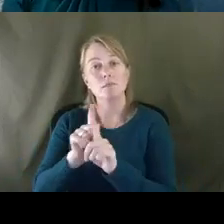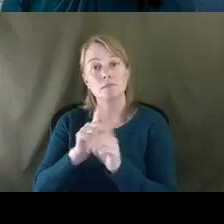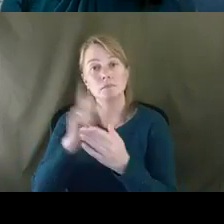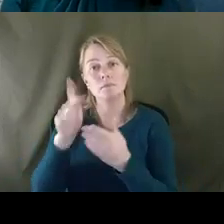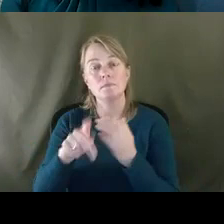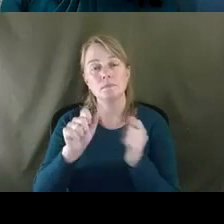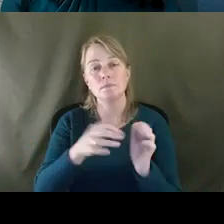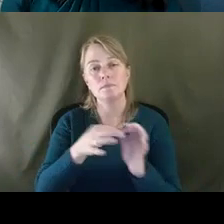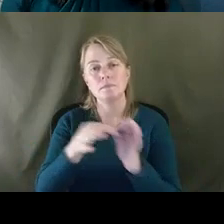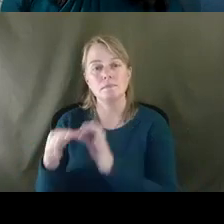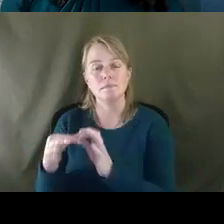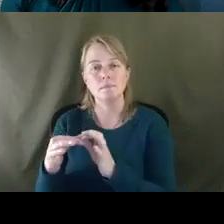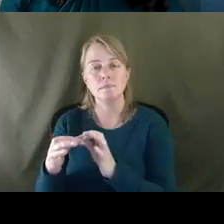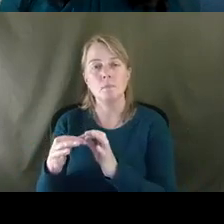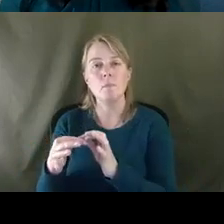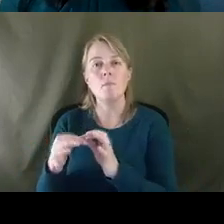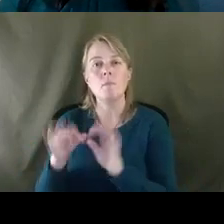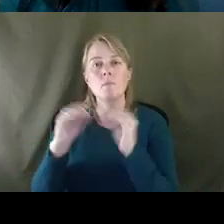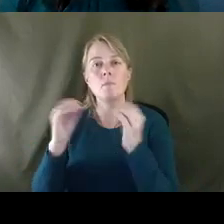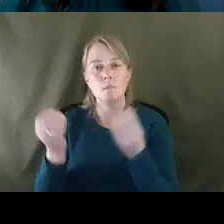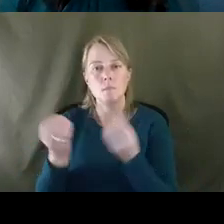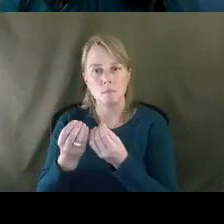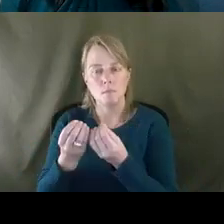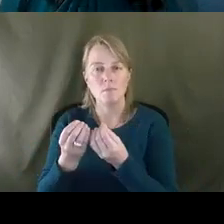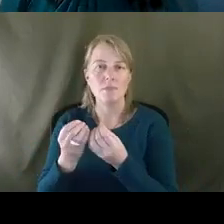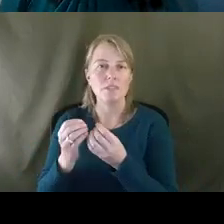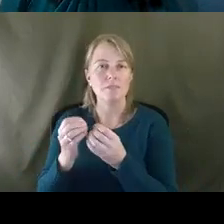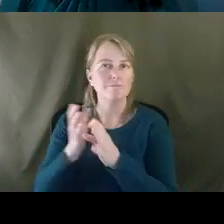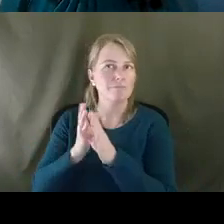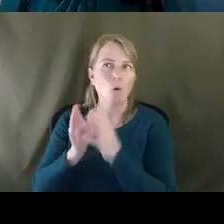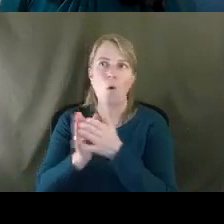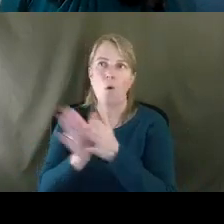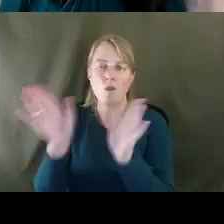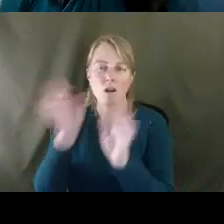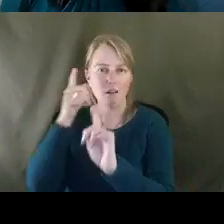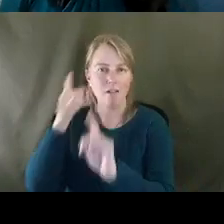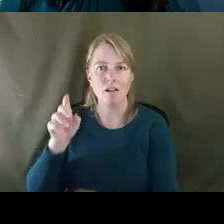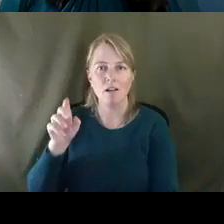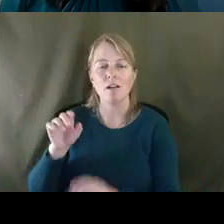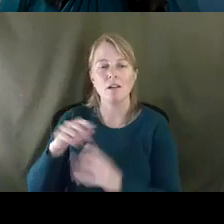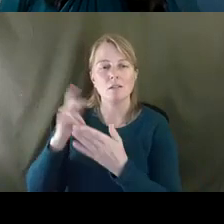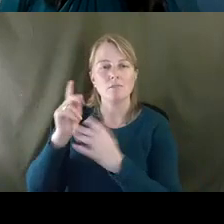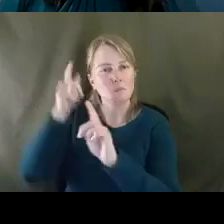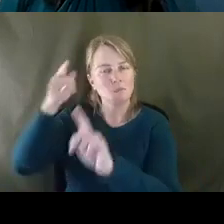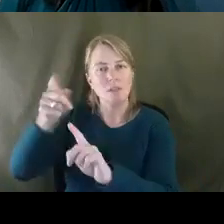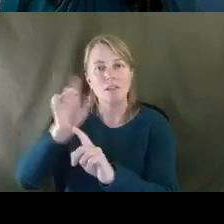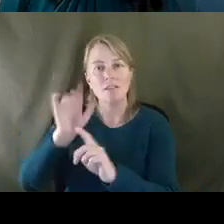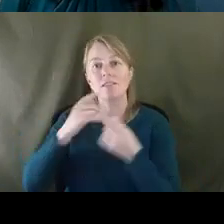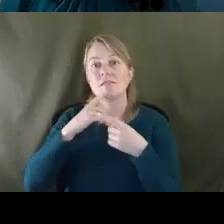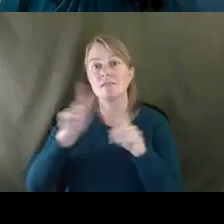to your organization's big initiatives. That is also a really effective way to gain